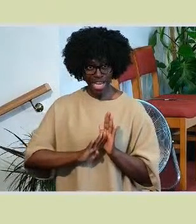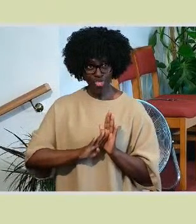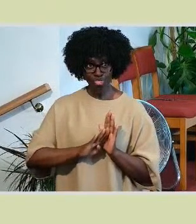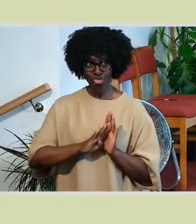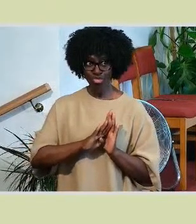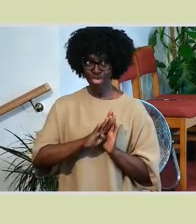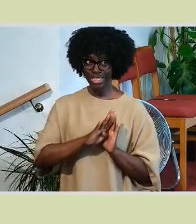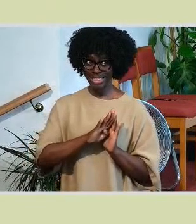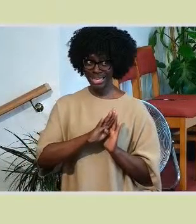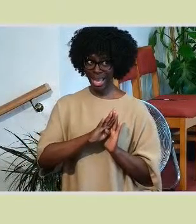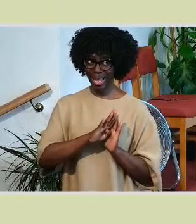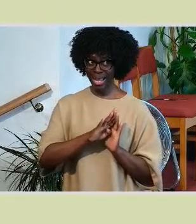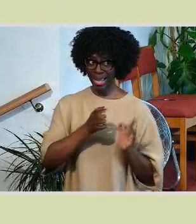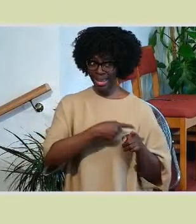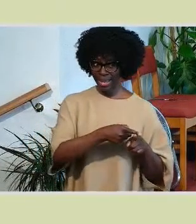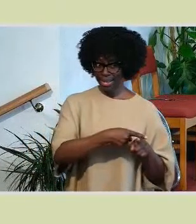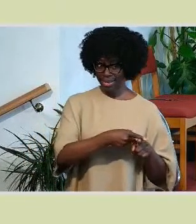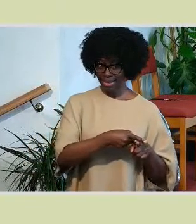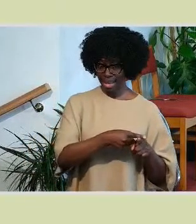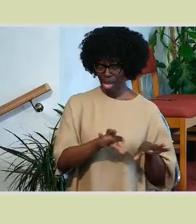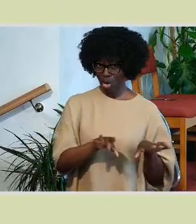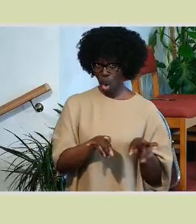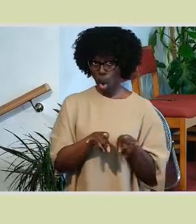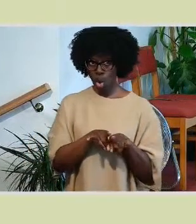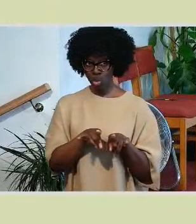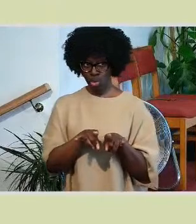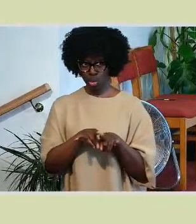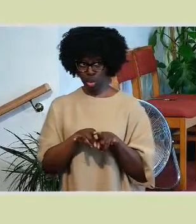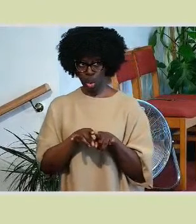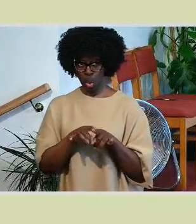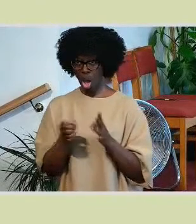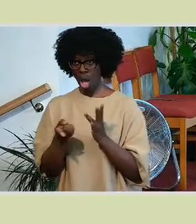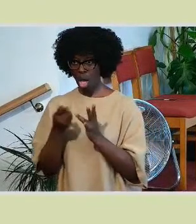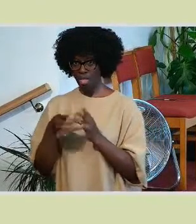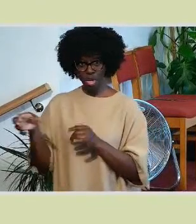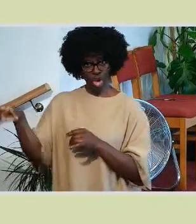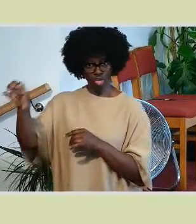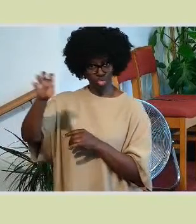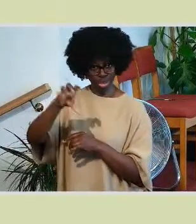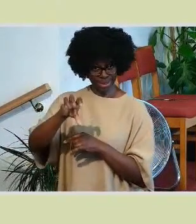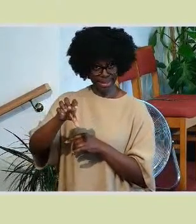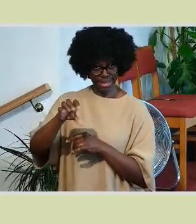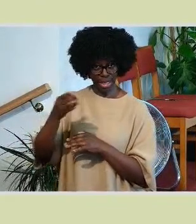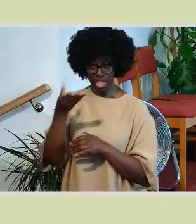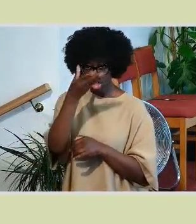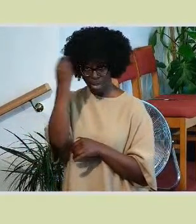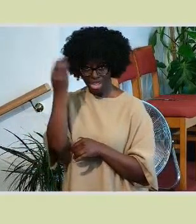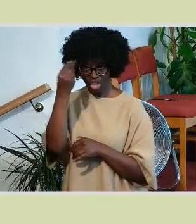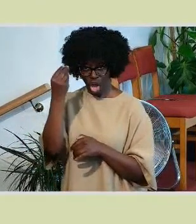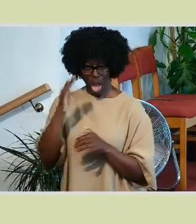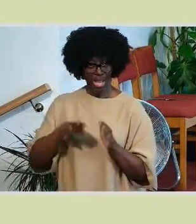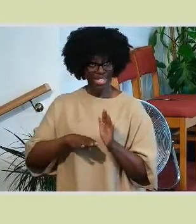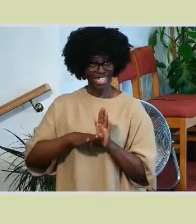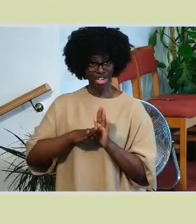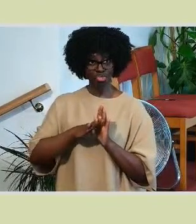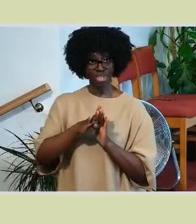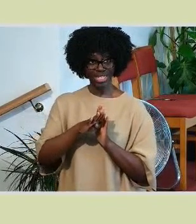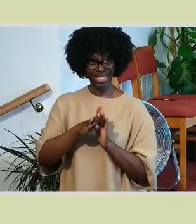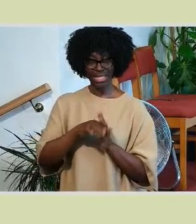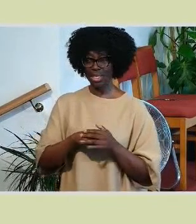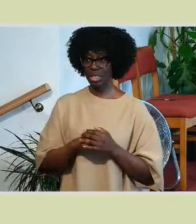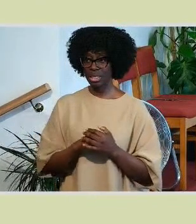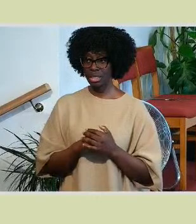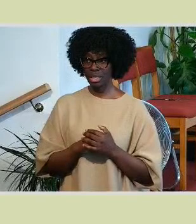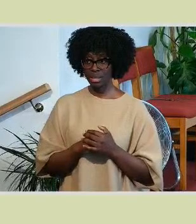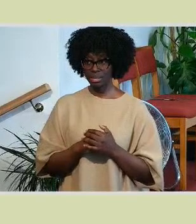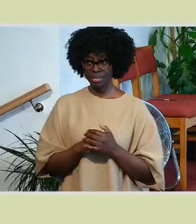think that's the case, but in less advanced, the lower middle income countries, there's also an increase of dementia there. So I'm going to just